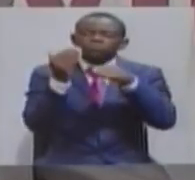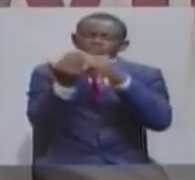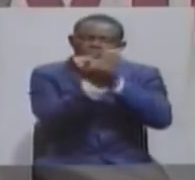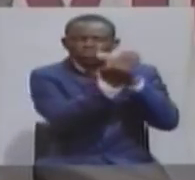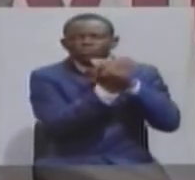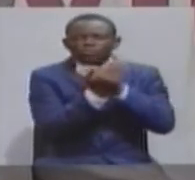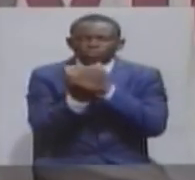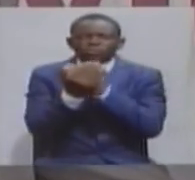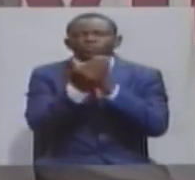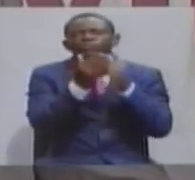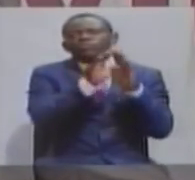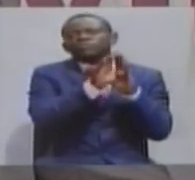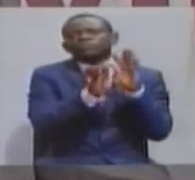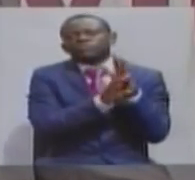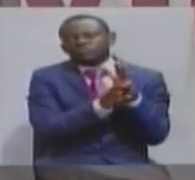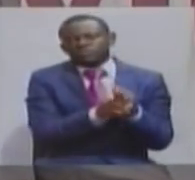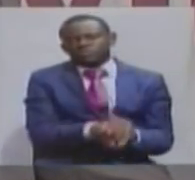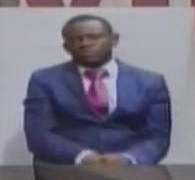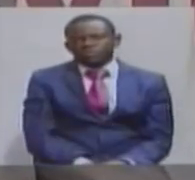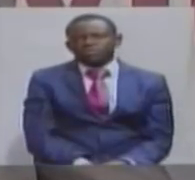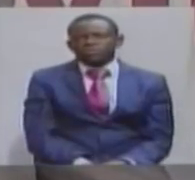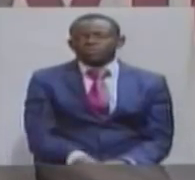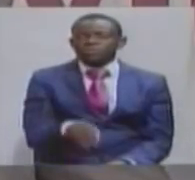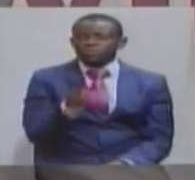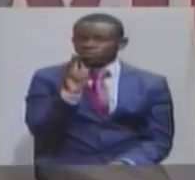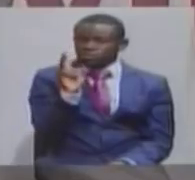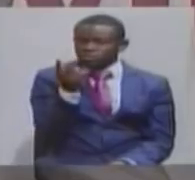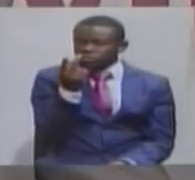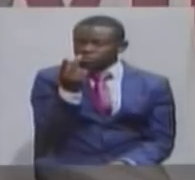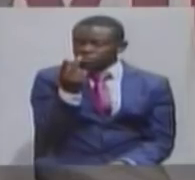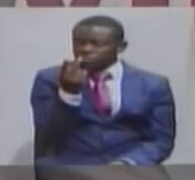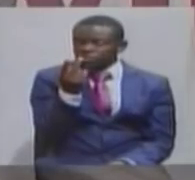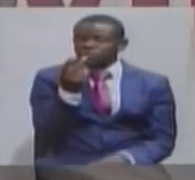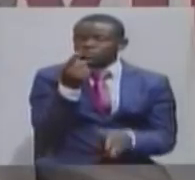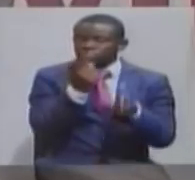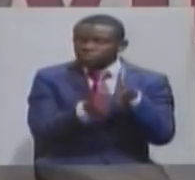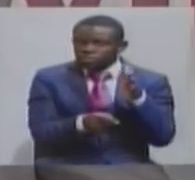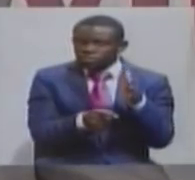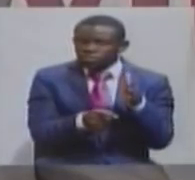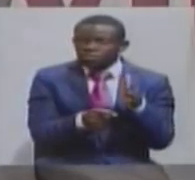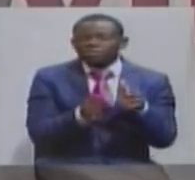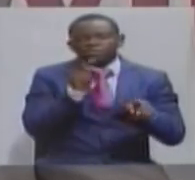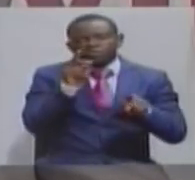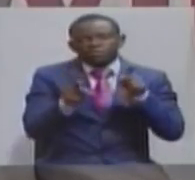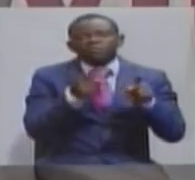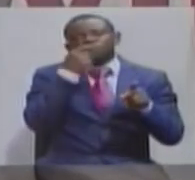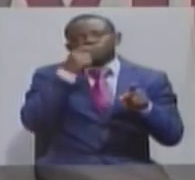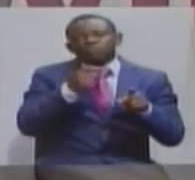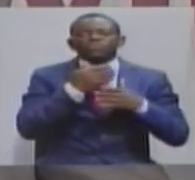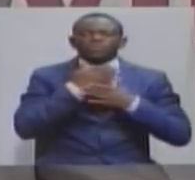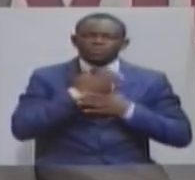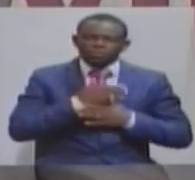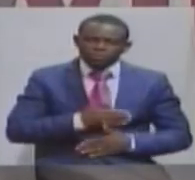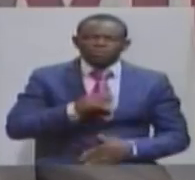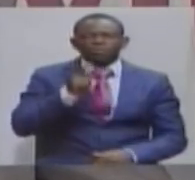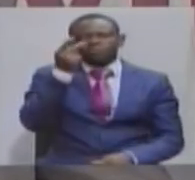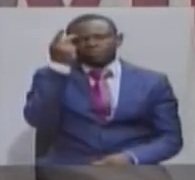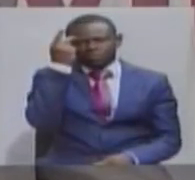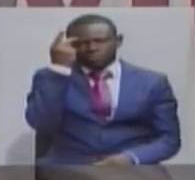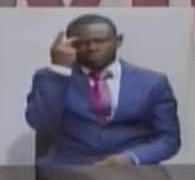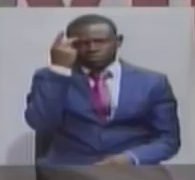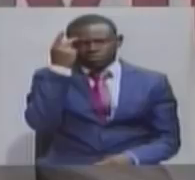You again recall that again on this same platform, I did announce that I'd asked people through Parliament to make submissions on